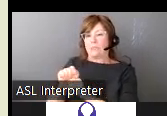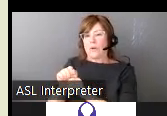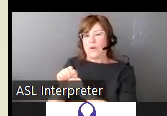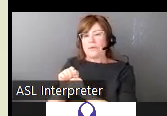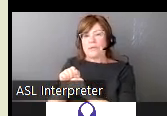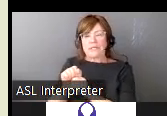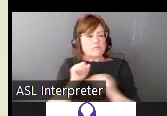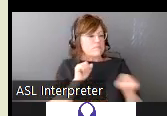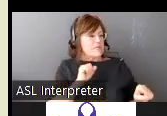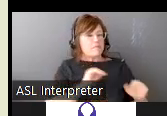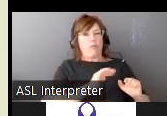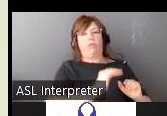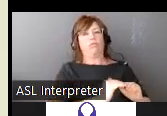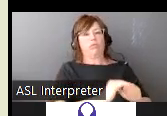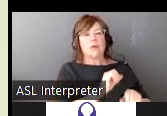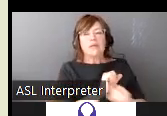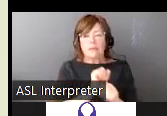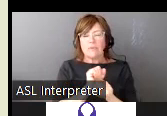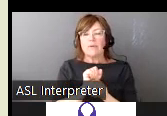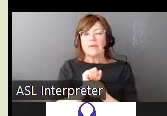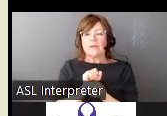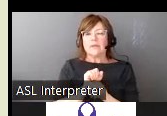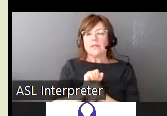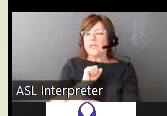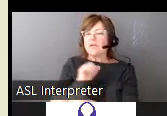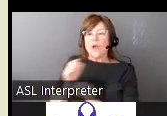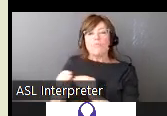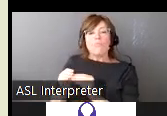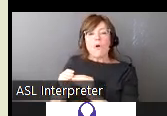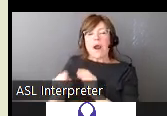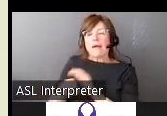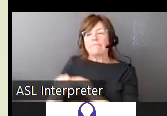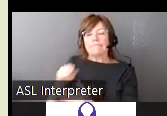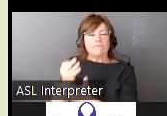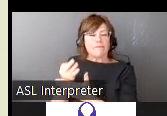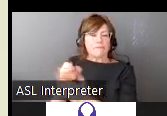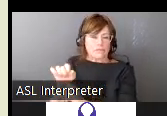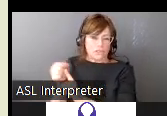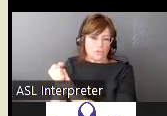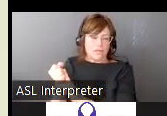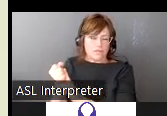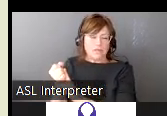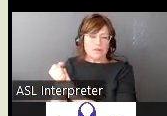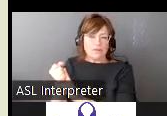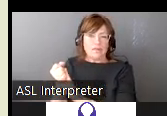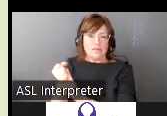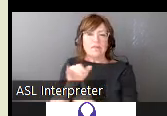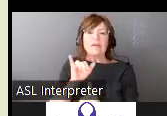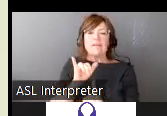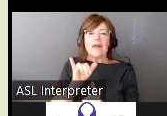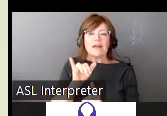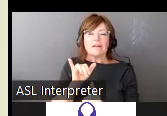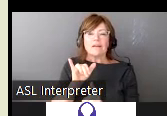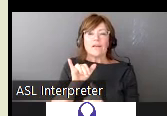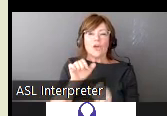women, which provided them with a more comfortable financial situation. This is evidenced by the number of